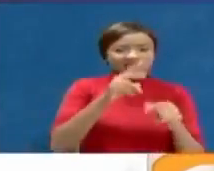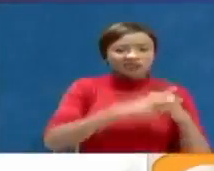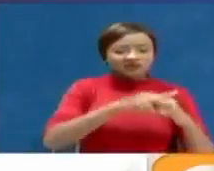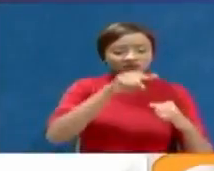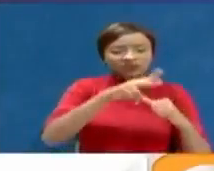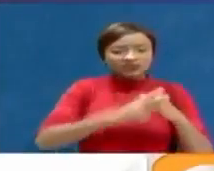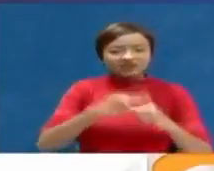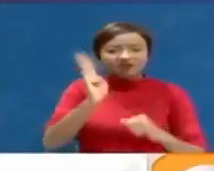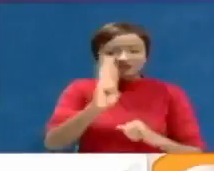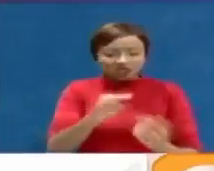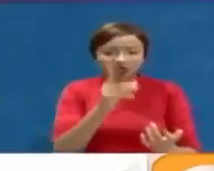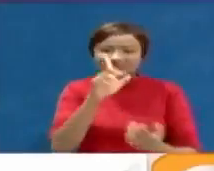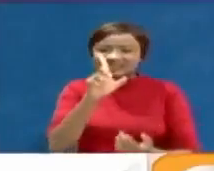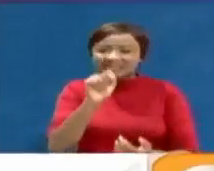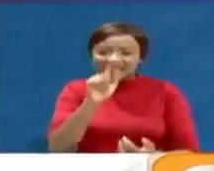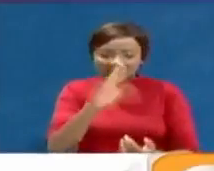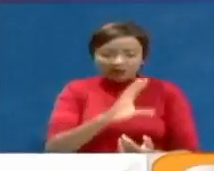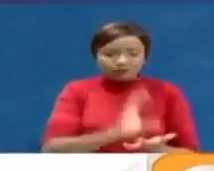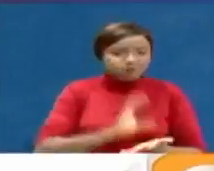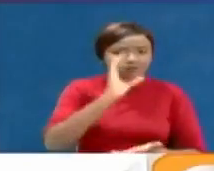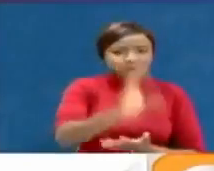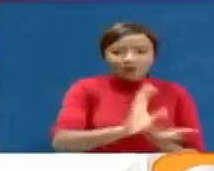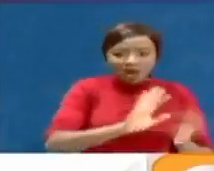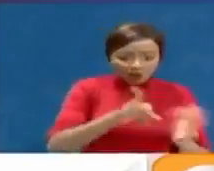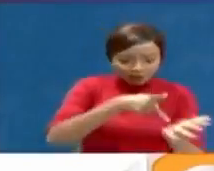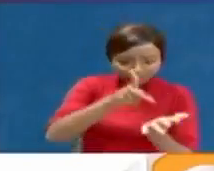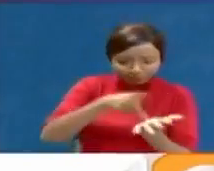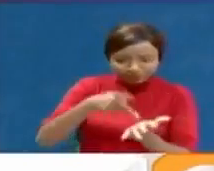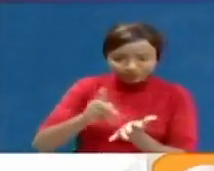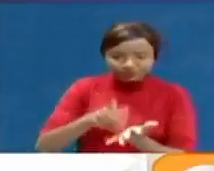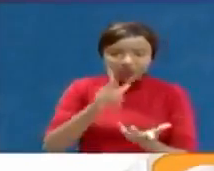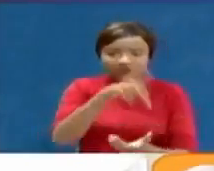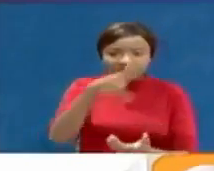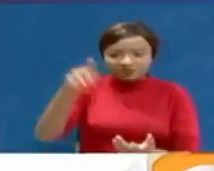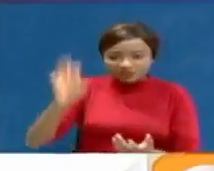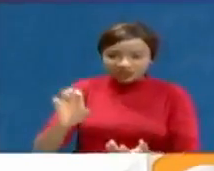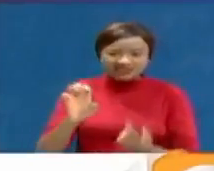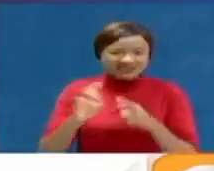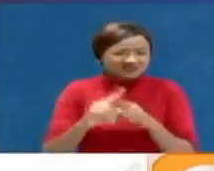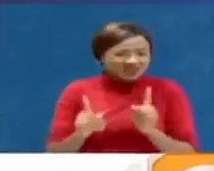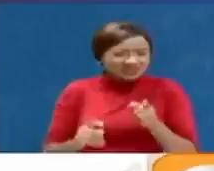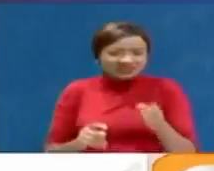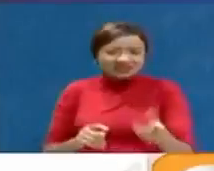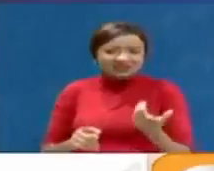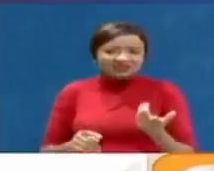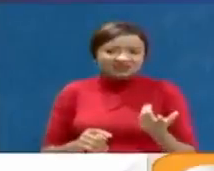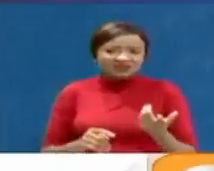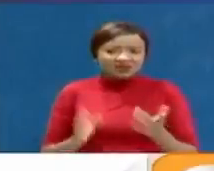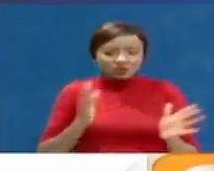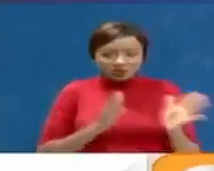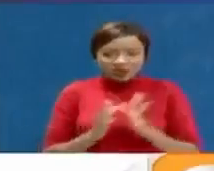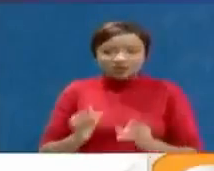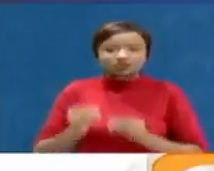7.7 billion Kenya shilling tender for the emergency procurement of COVID-19 personal protective equipment that was to be delivered by